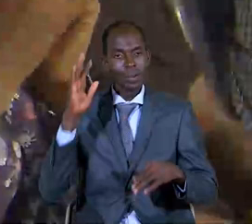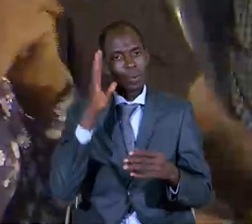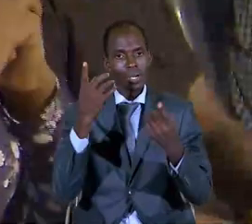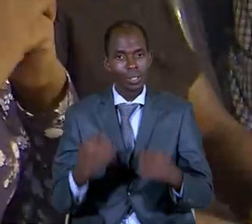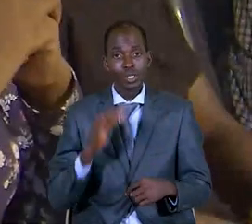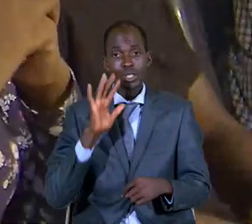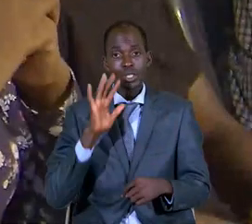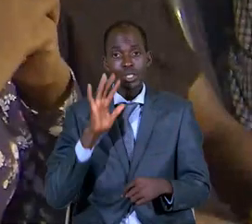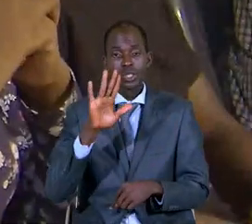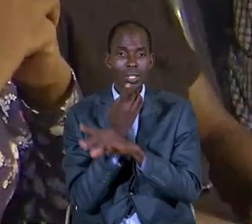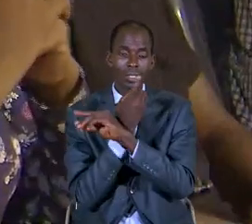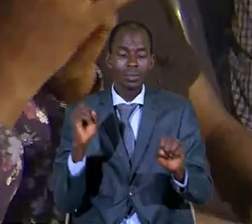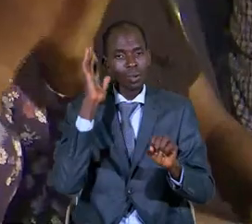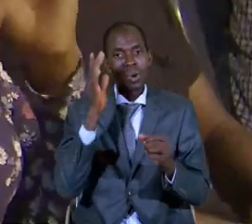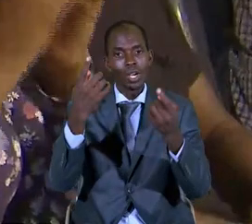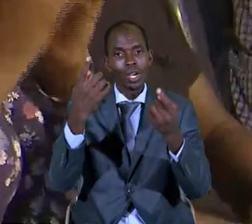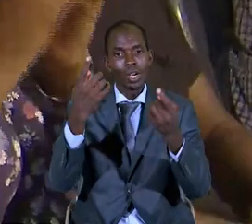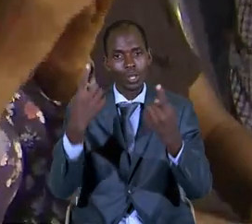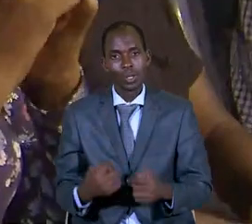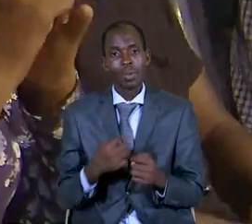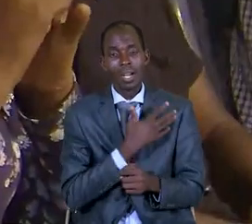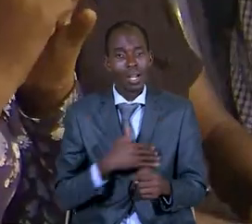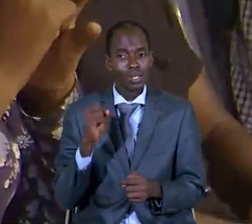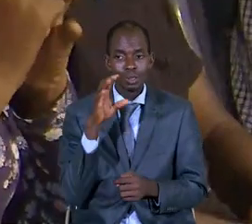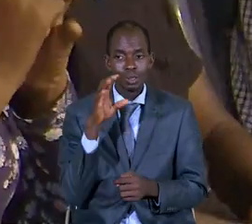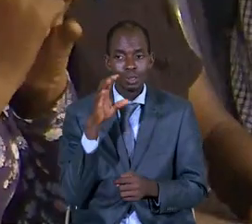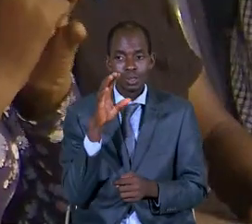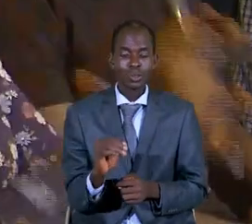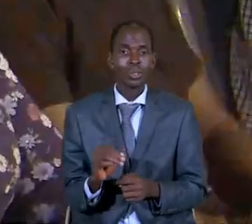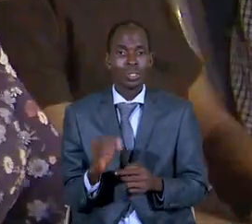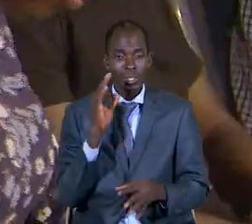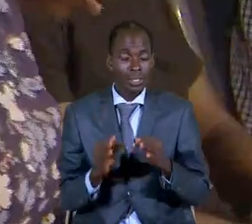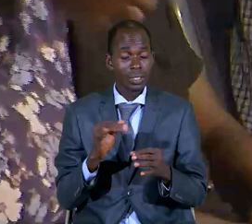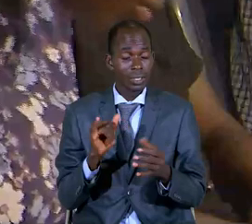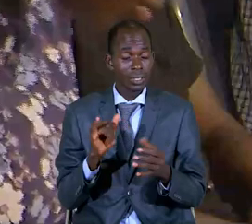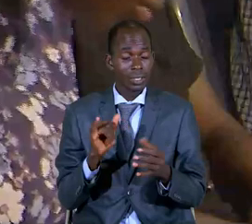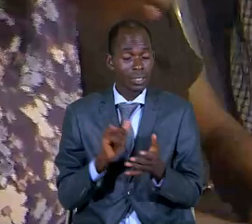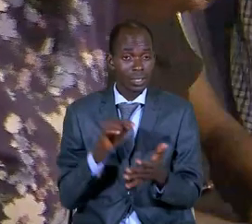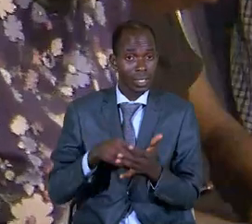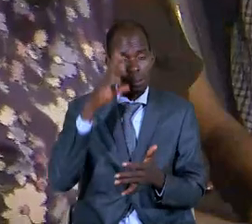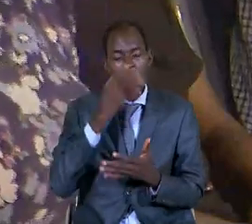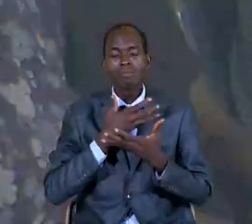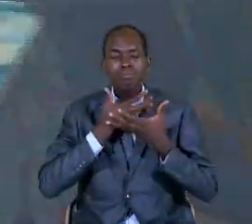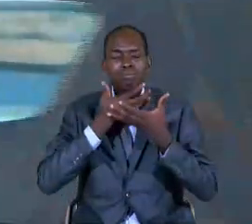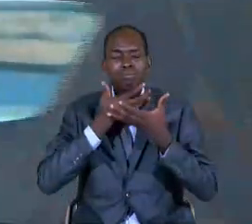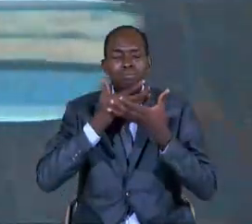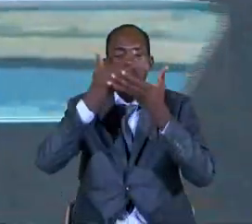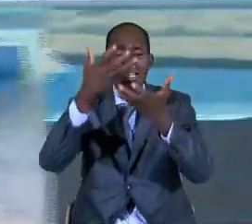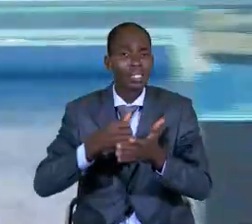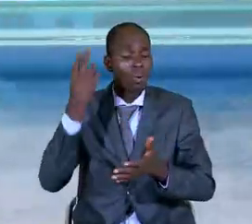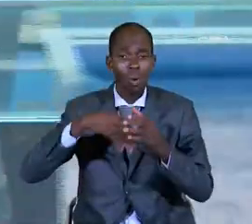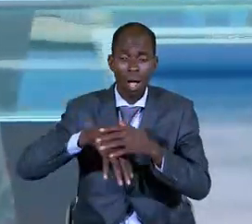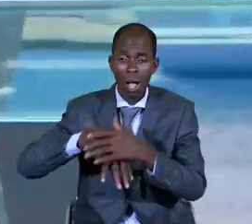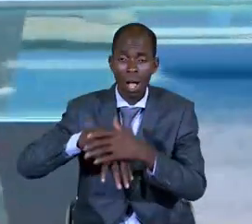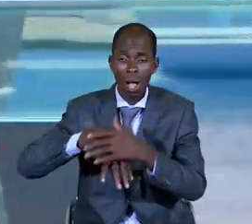Your deliverance will come. And so he cried out. It was in the public. And the